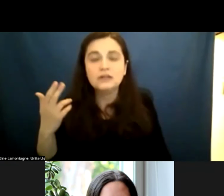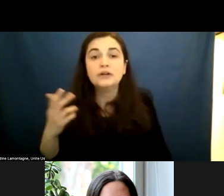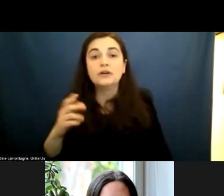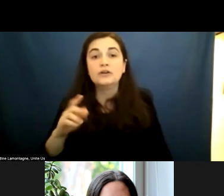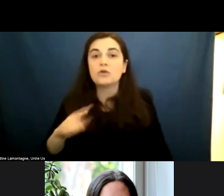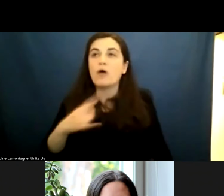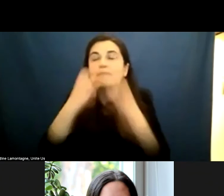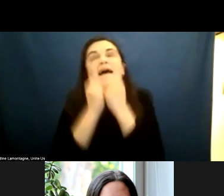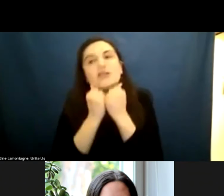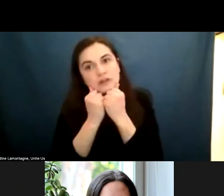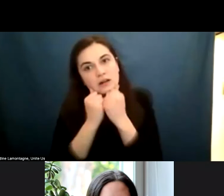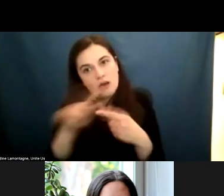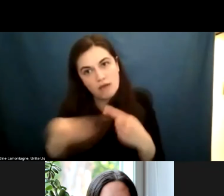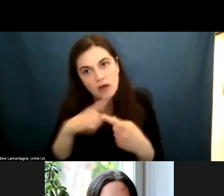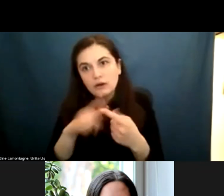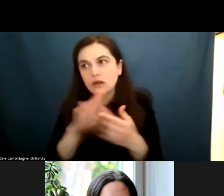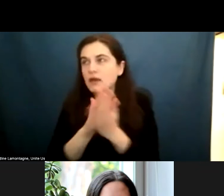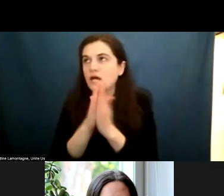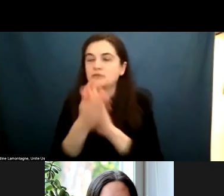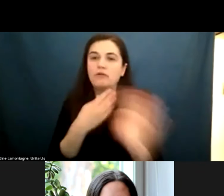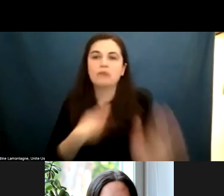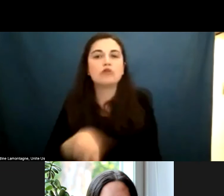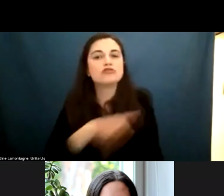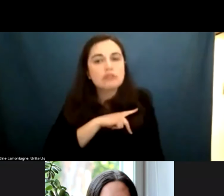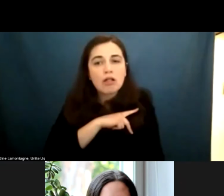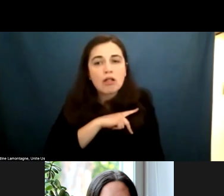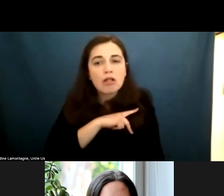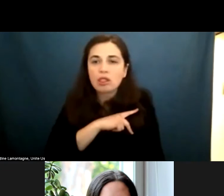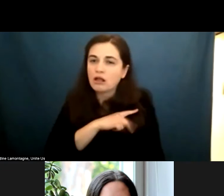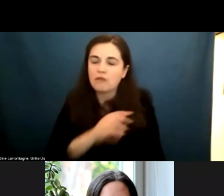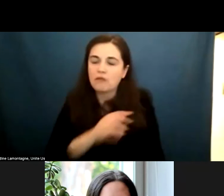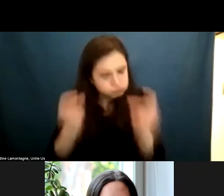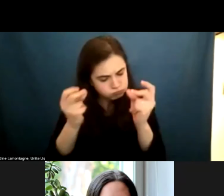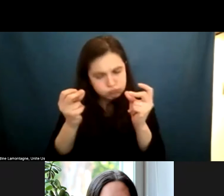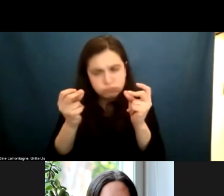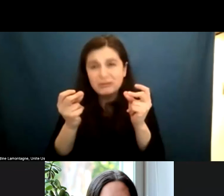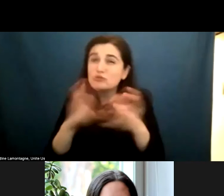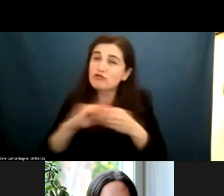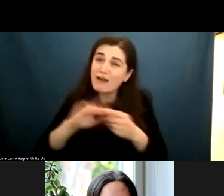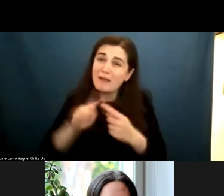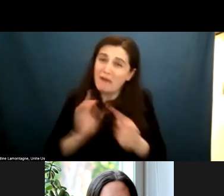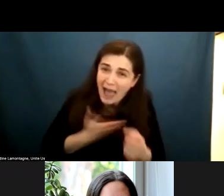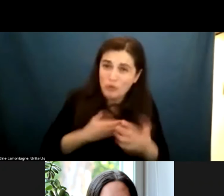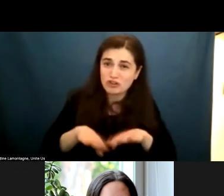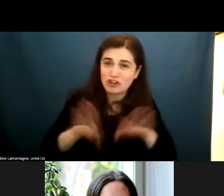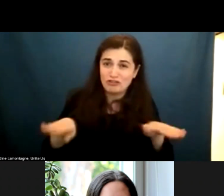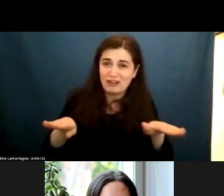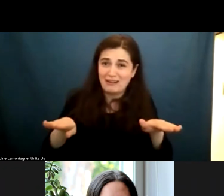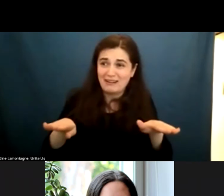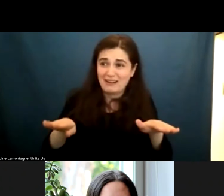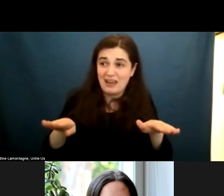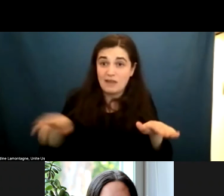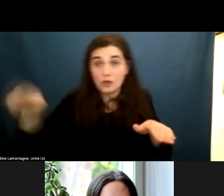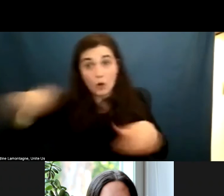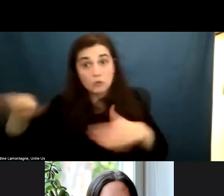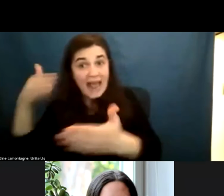it becomes very personal very quickly. And because we're talking about our kids, and for anti-vaccine advocates,